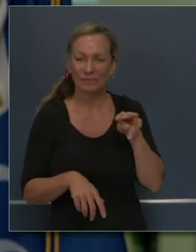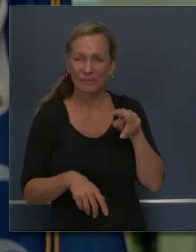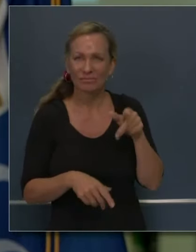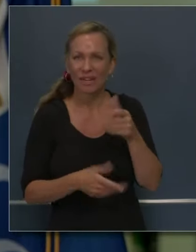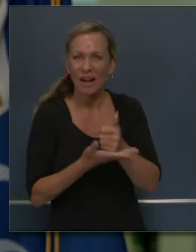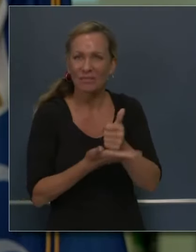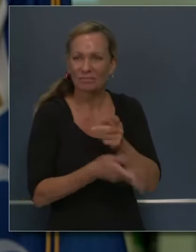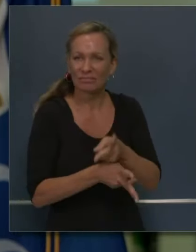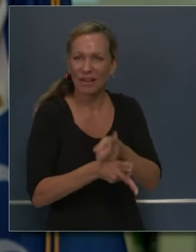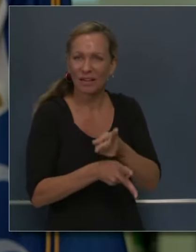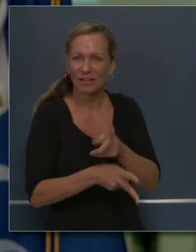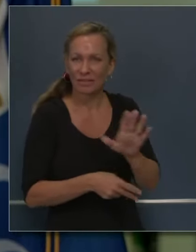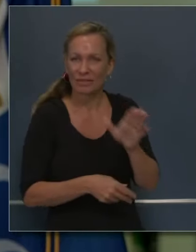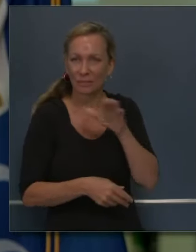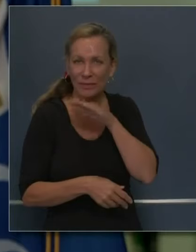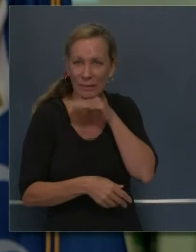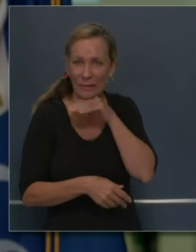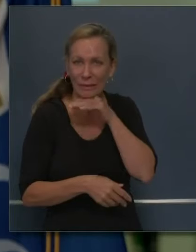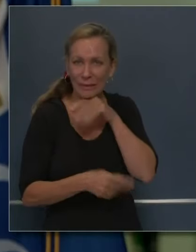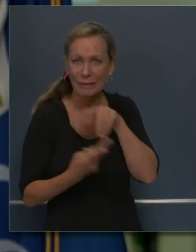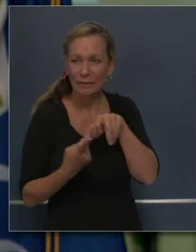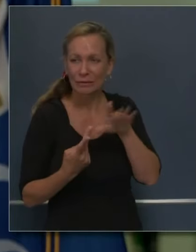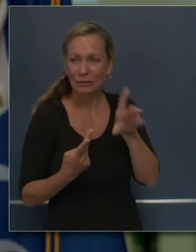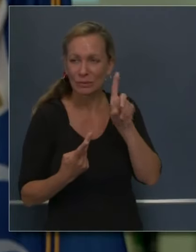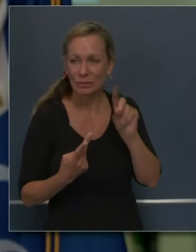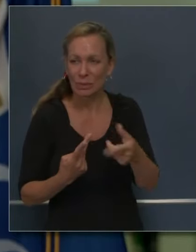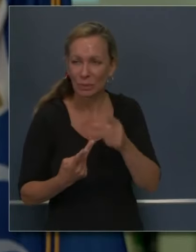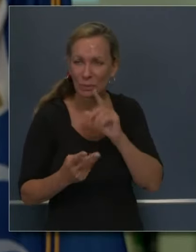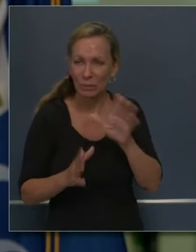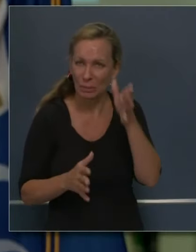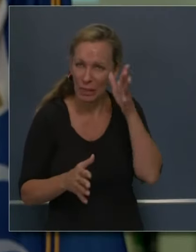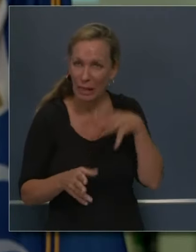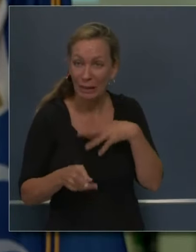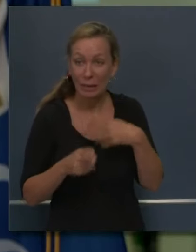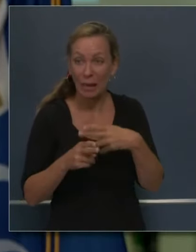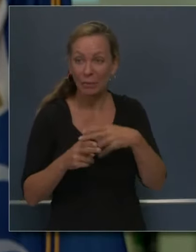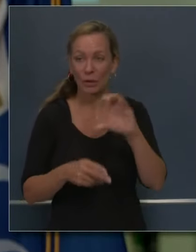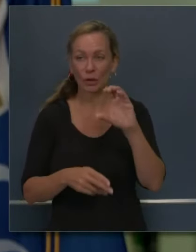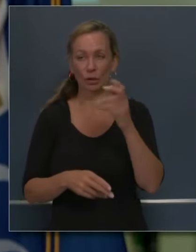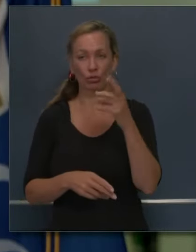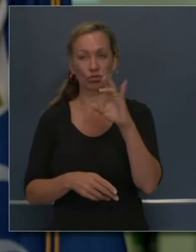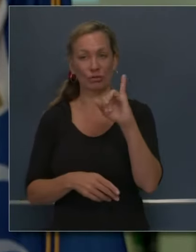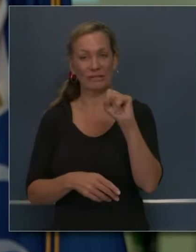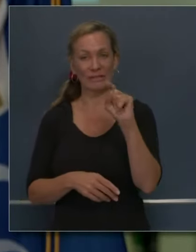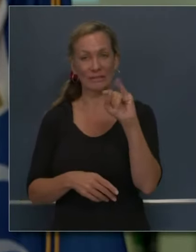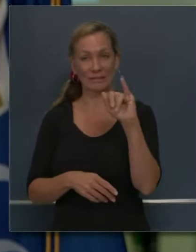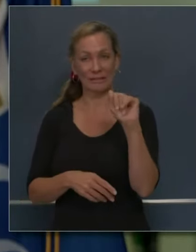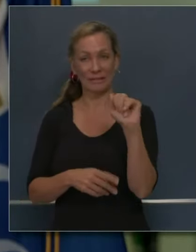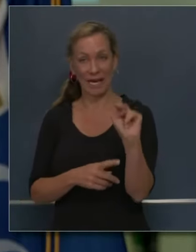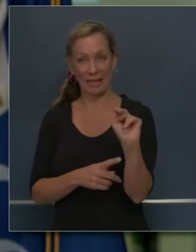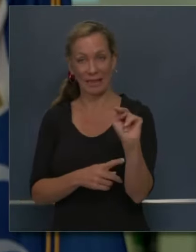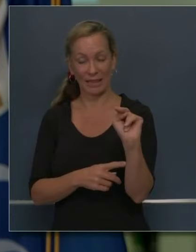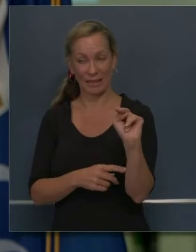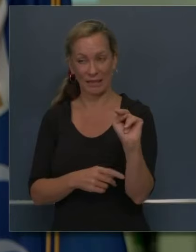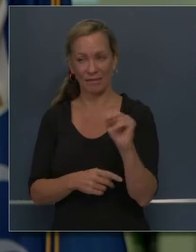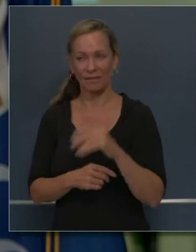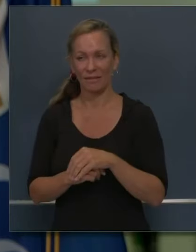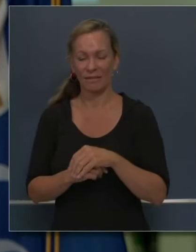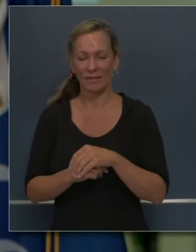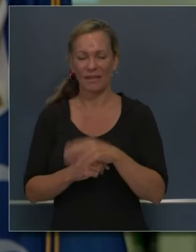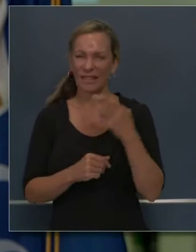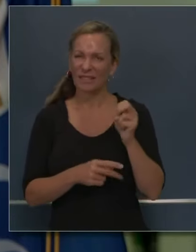well Christian, thank you Christian for your great leadership on that shelter operation, how well you're taking care of the animals, not just